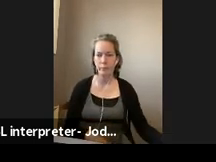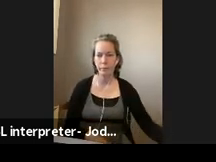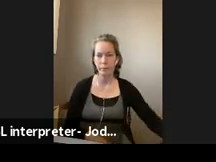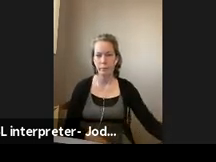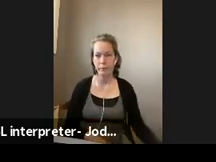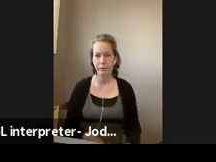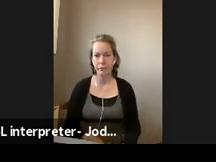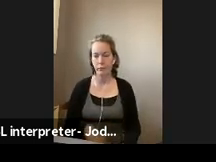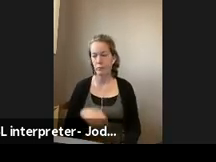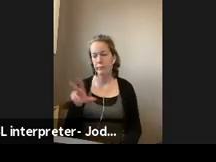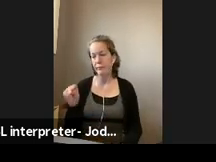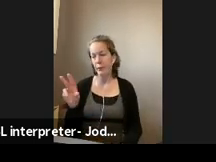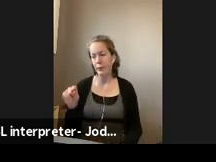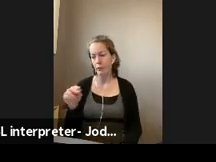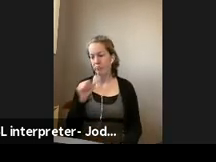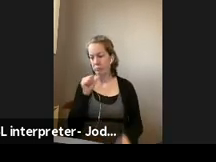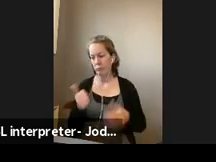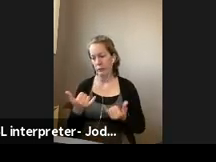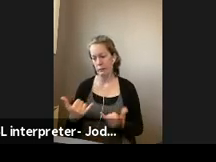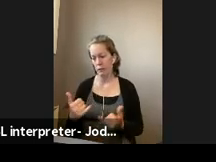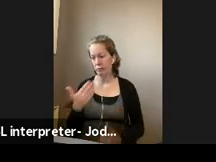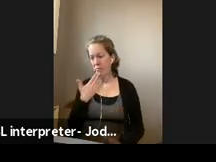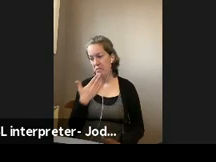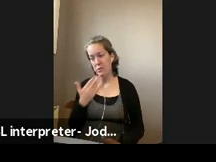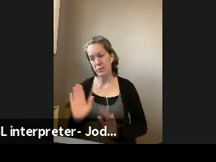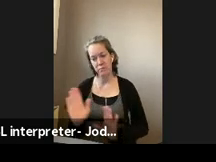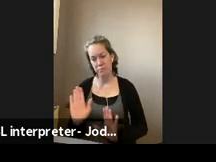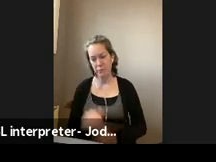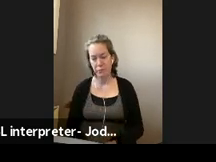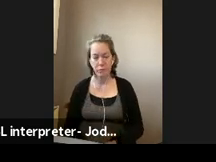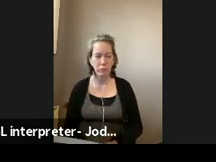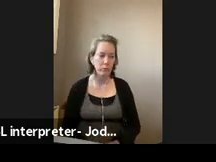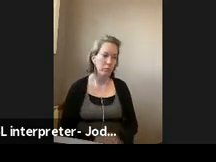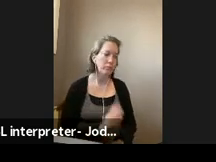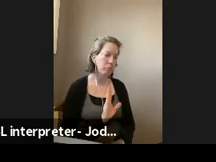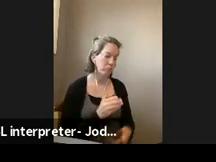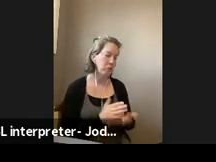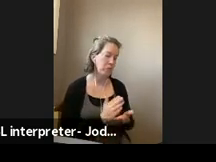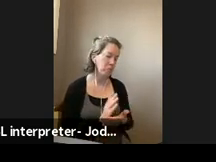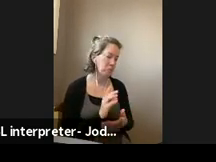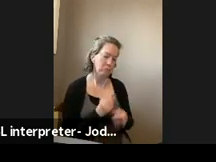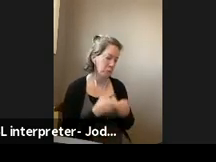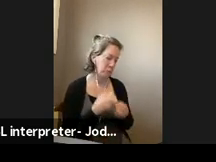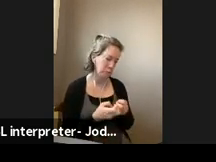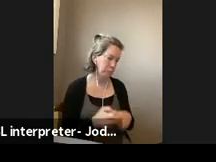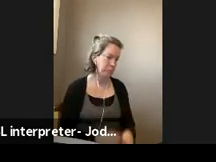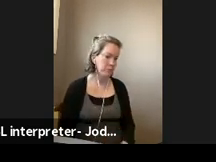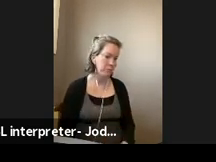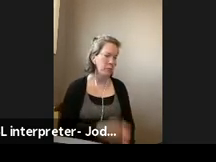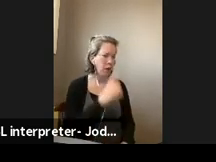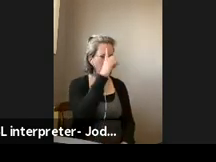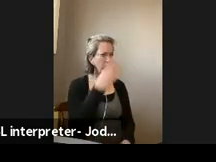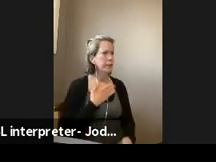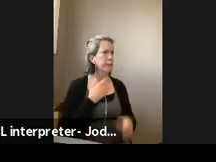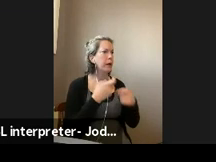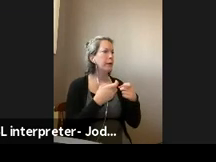No, not today, thank you. All right, no problem. I think my manager's over there